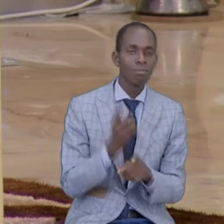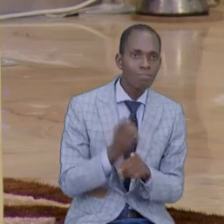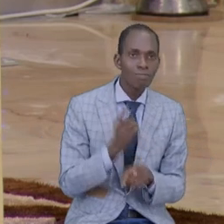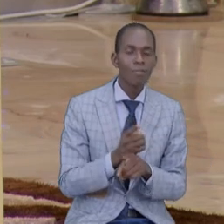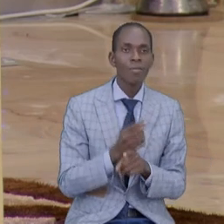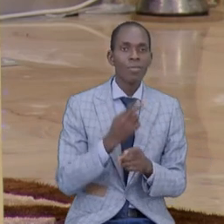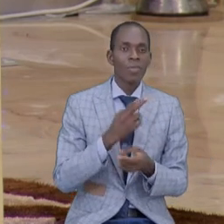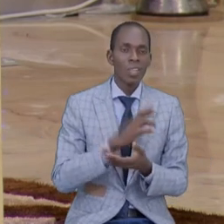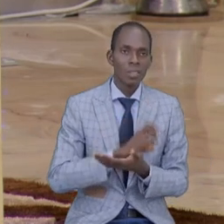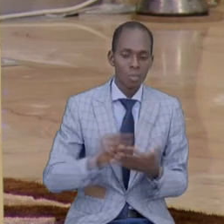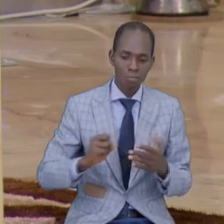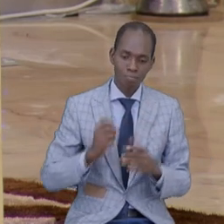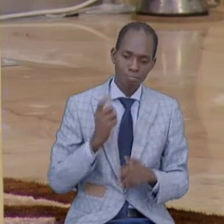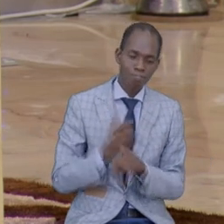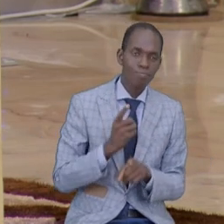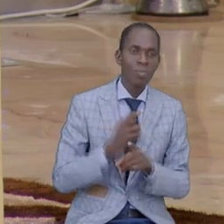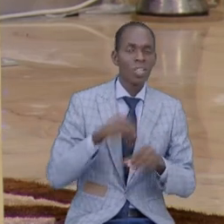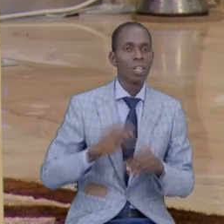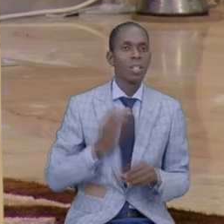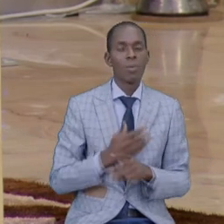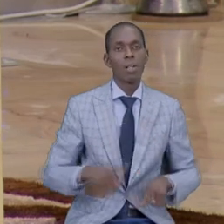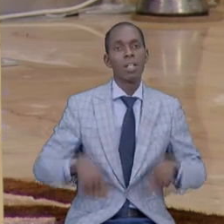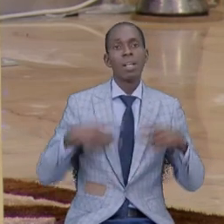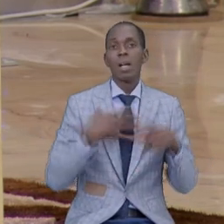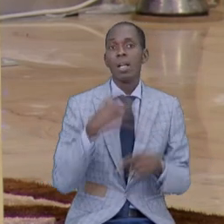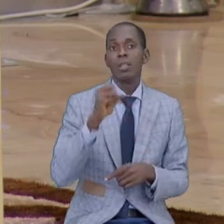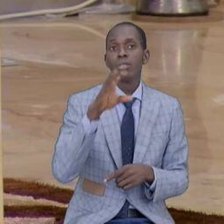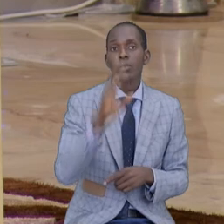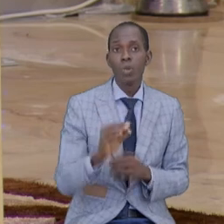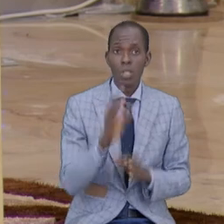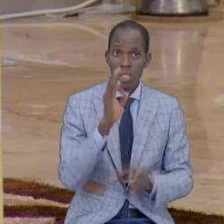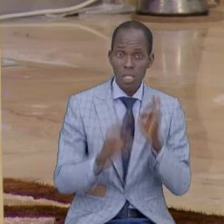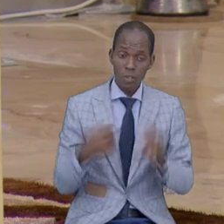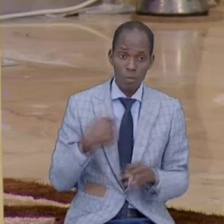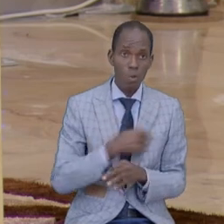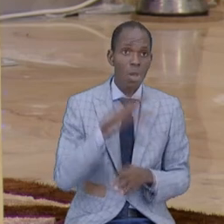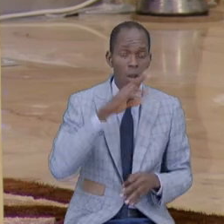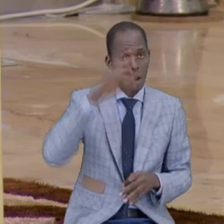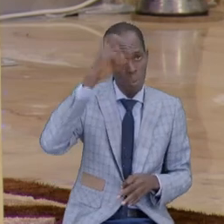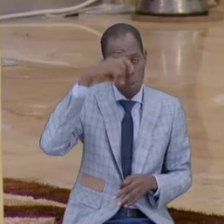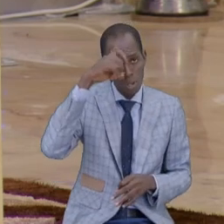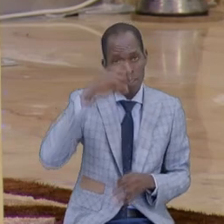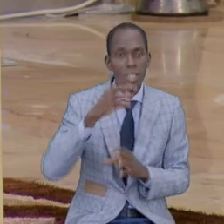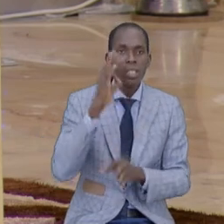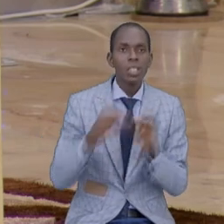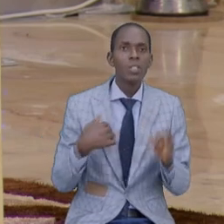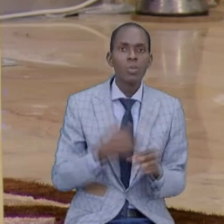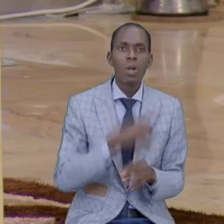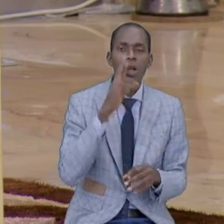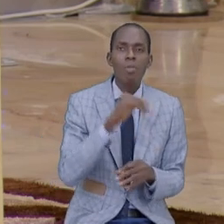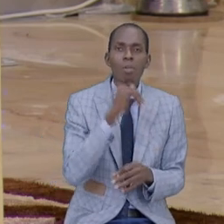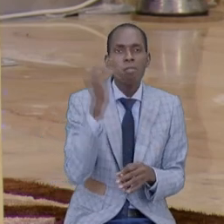righteous, upright in our lives. And so, if we're wise, if we're not foolish